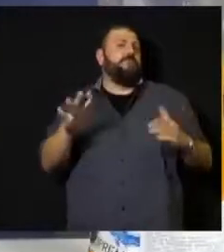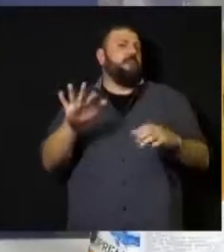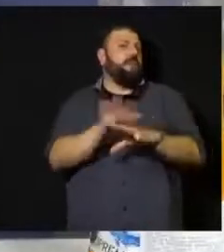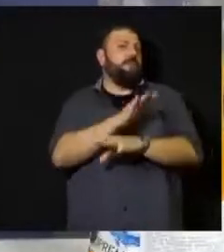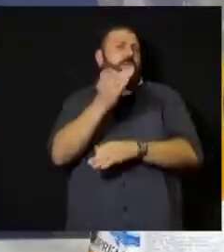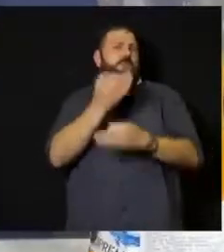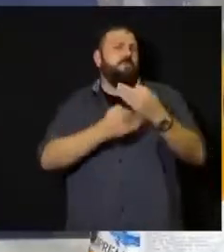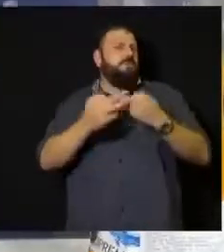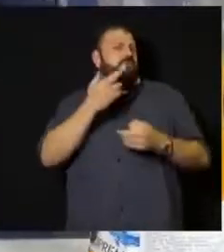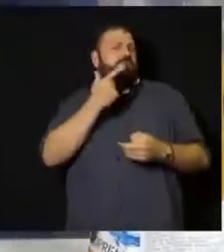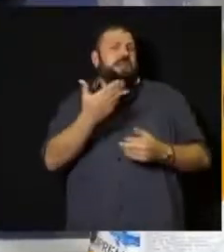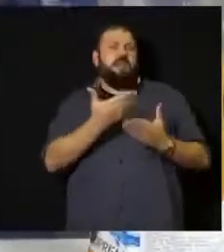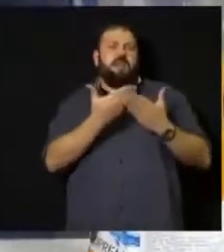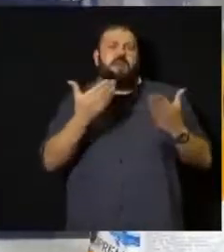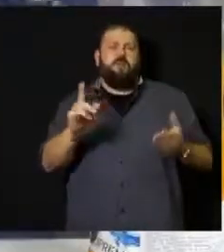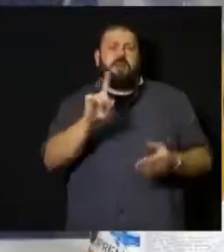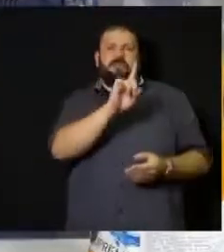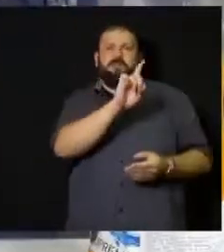100% virtual.